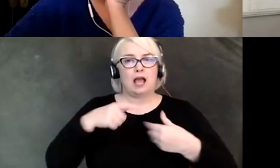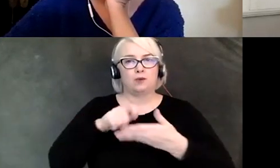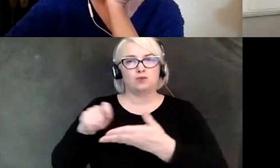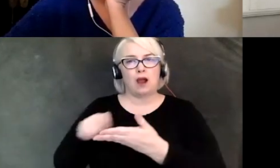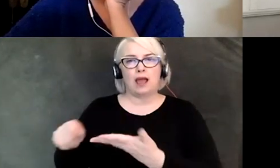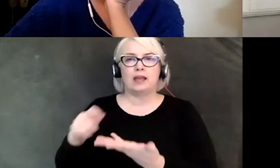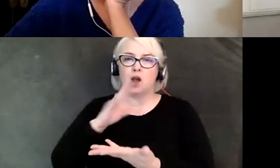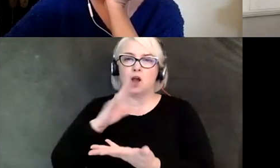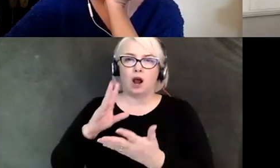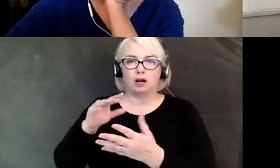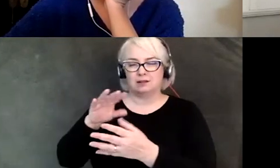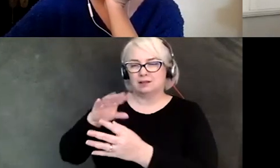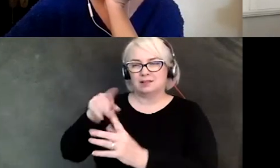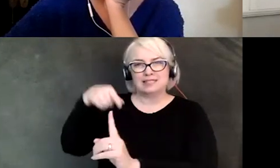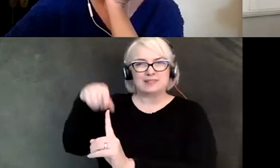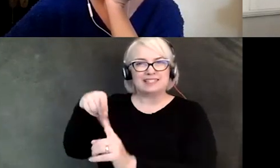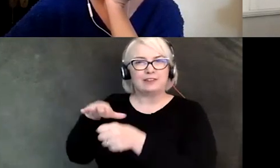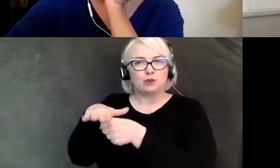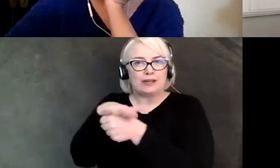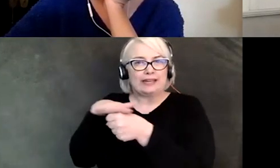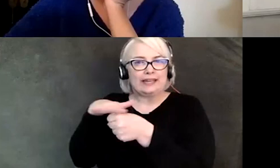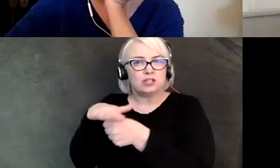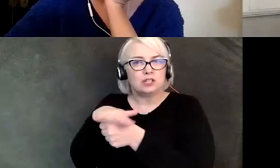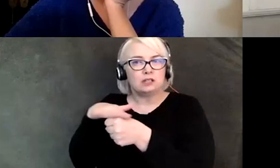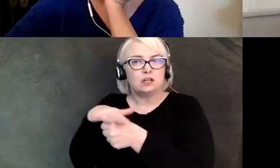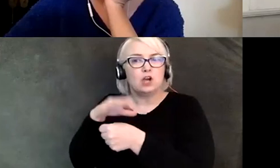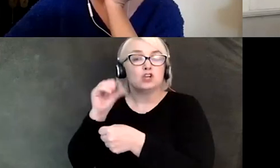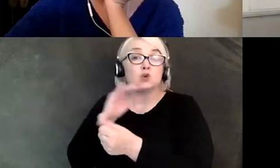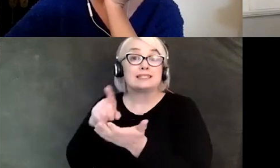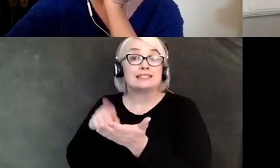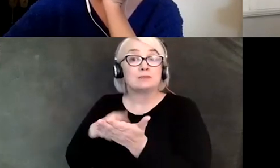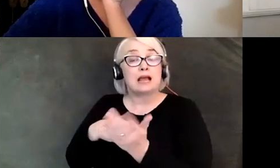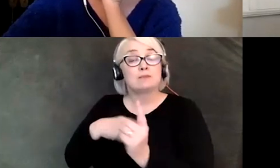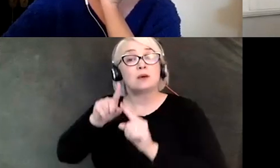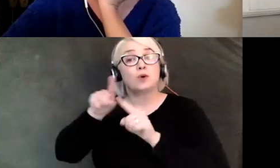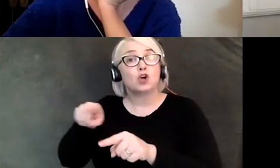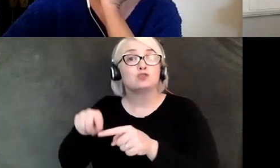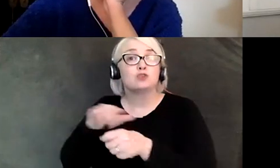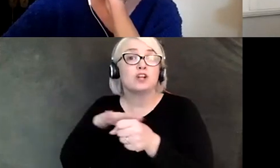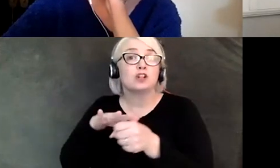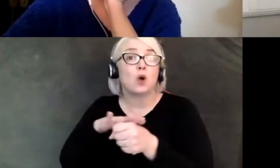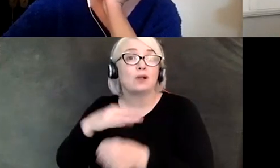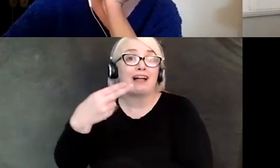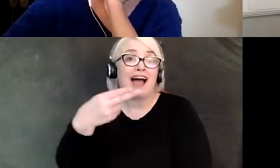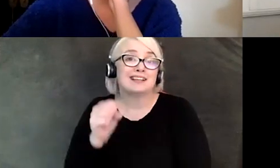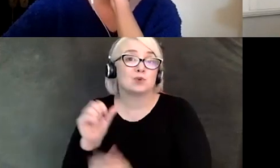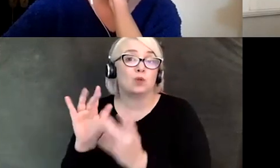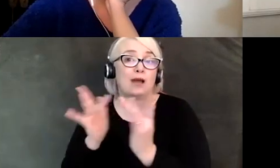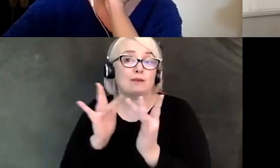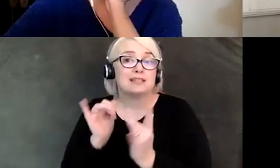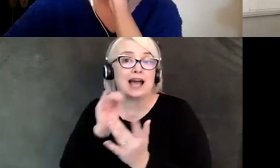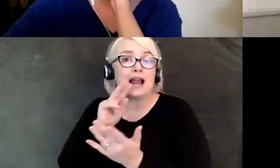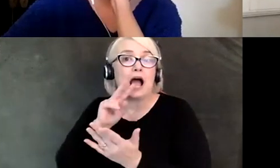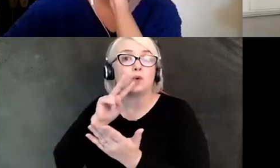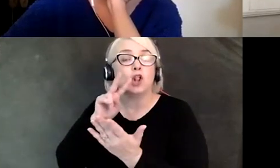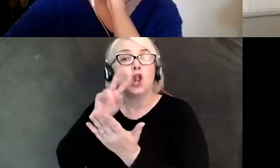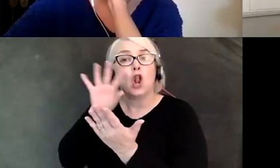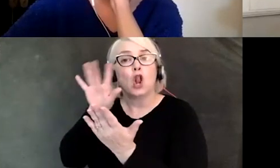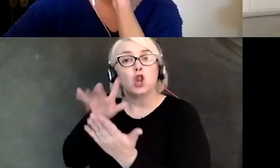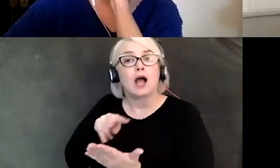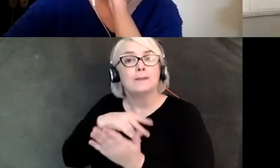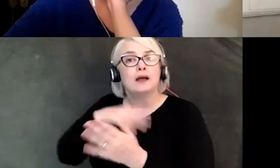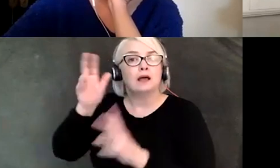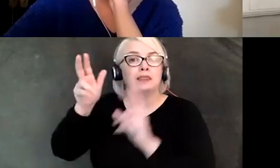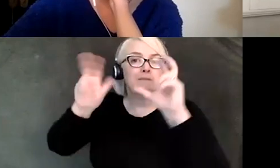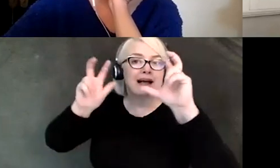of in a specific region. Sometimes what I'll do is I'll go on like a local high school website and look up the roster of the basketball team and like scan the